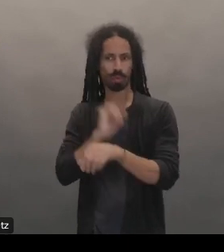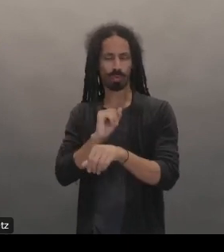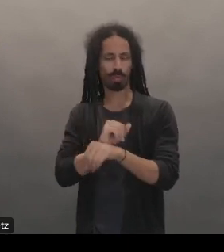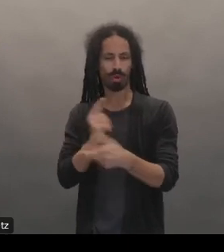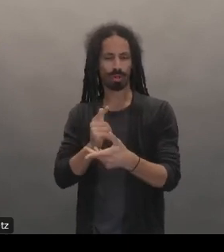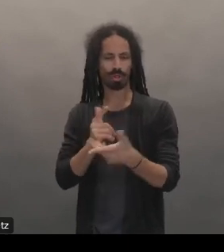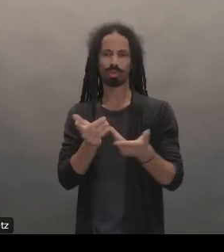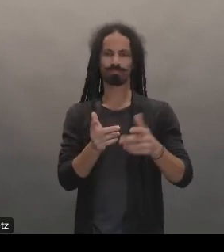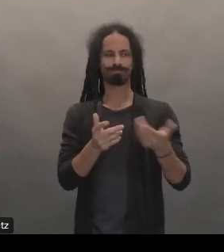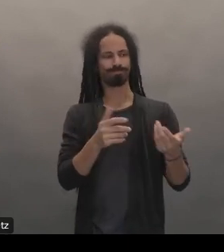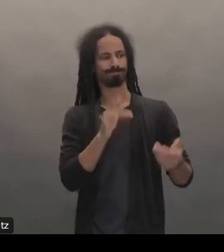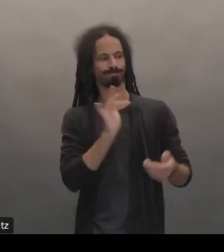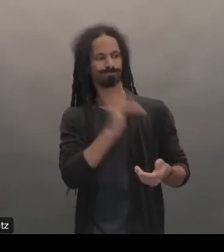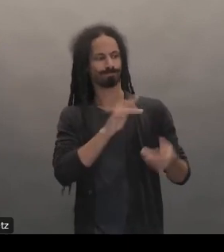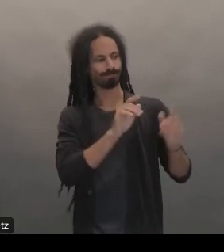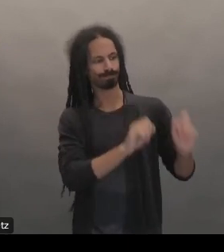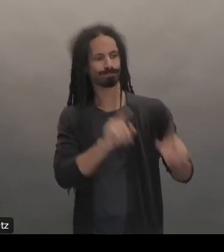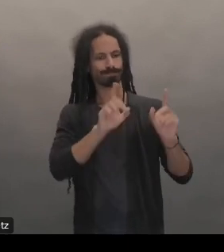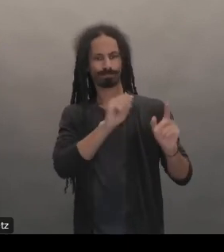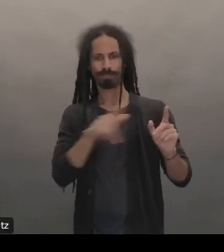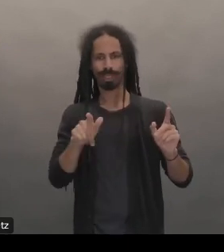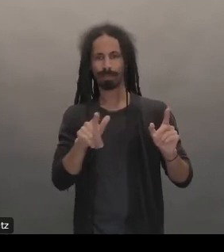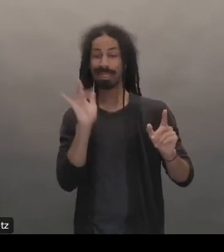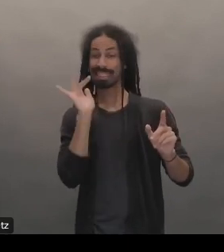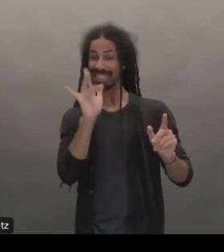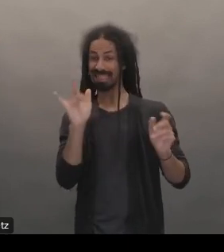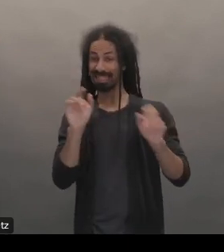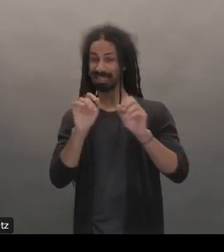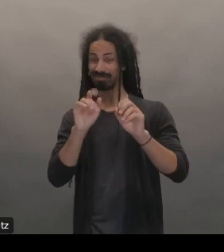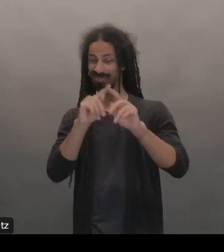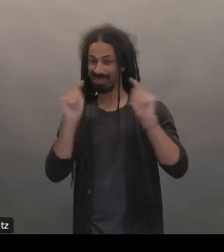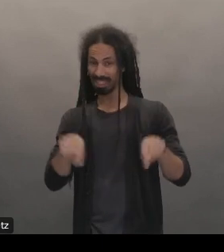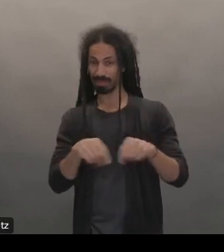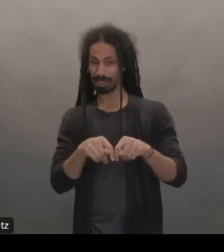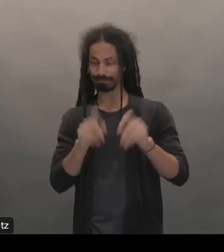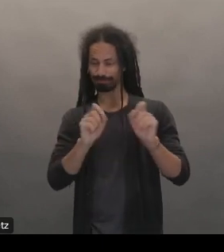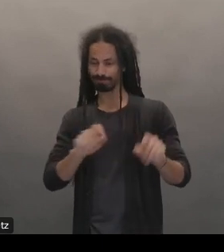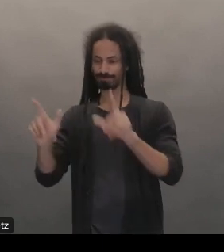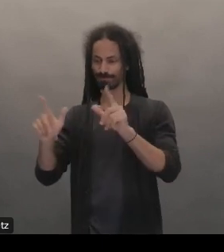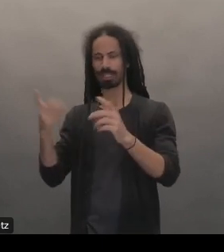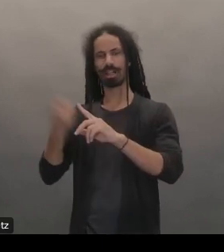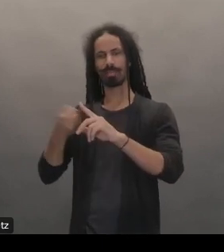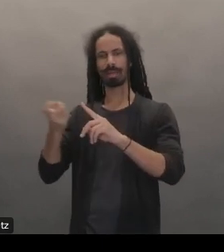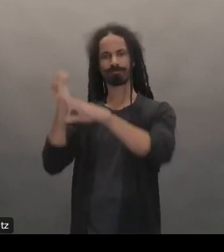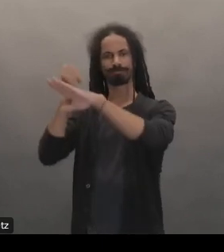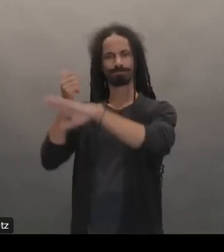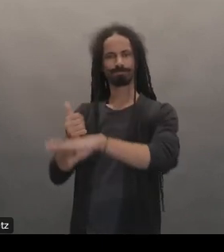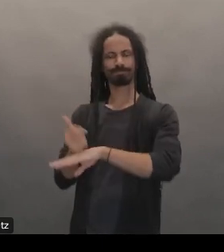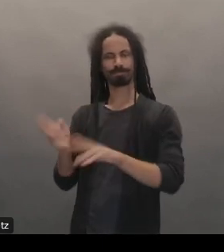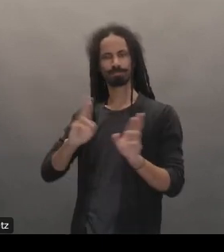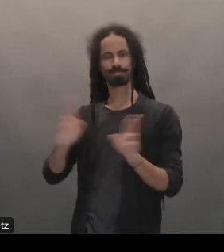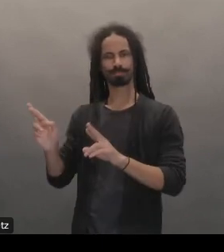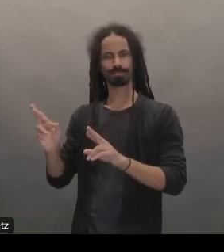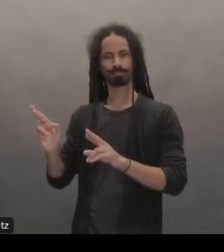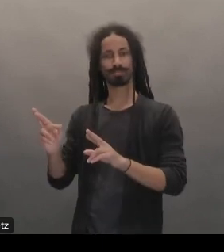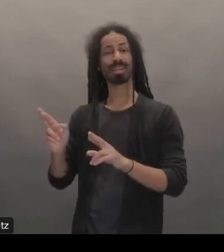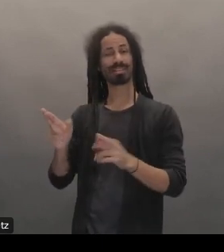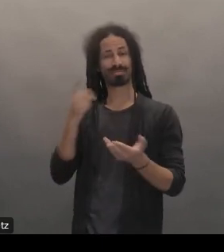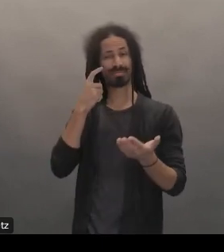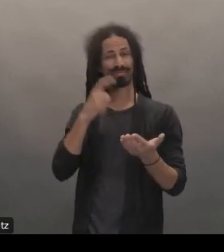a template. Maybe this is something you've never noticed before, but when you open Microsoft Word, there are a lot